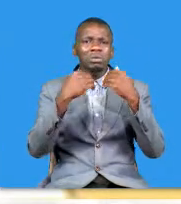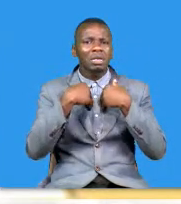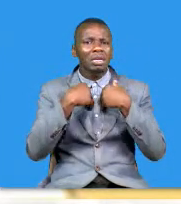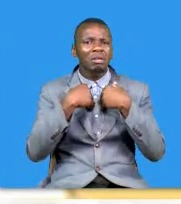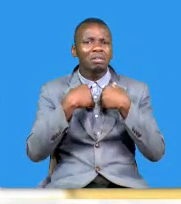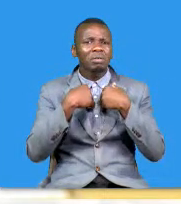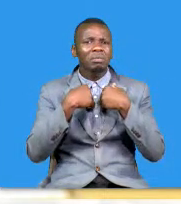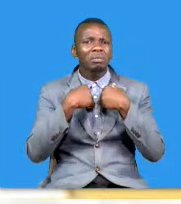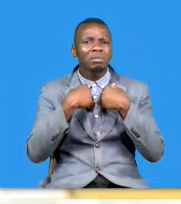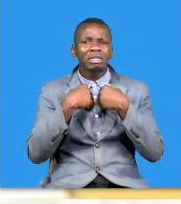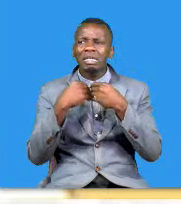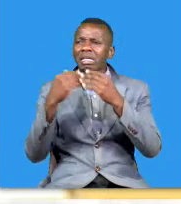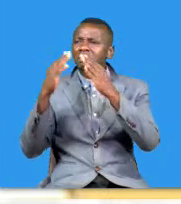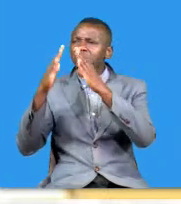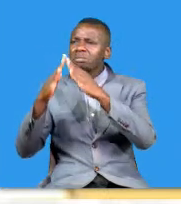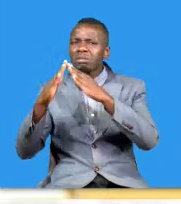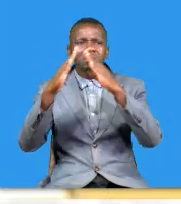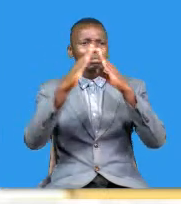Where were the neighbors?